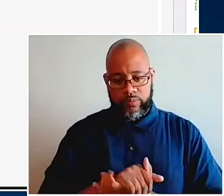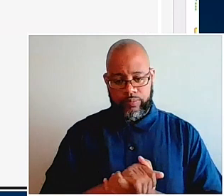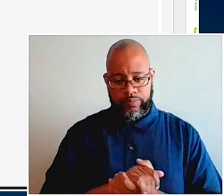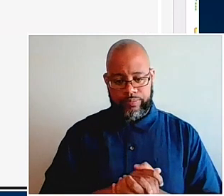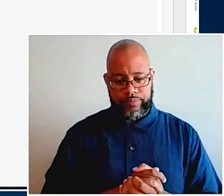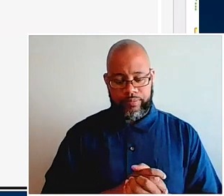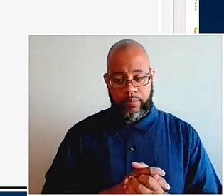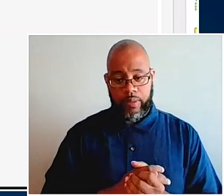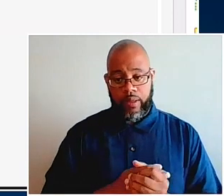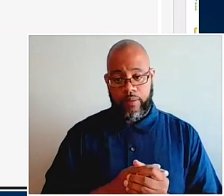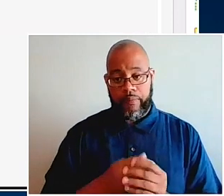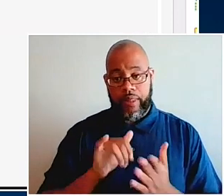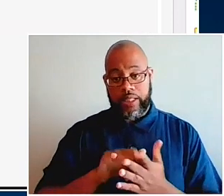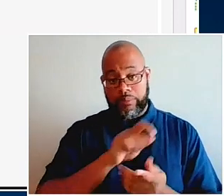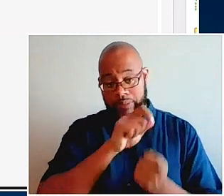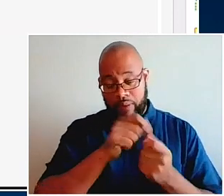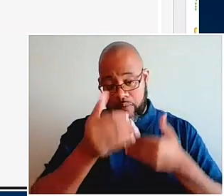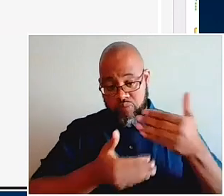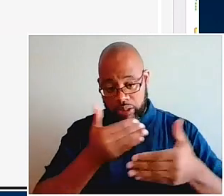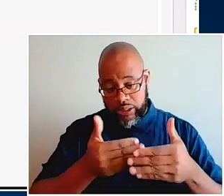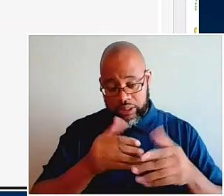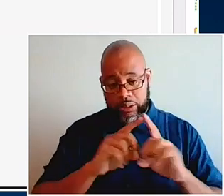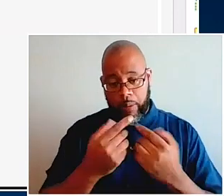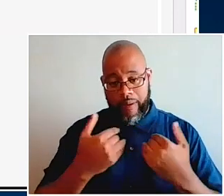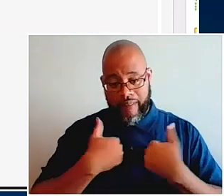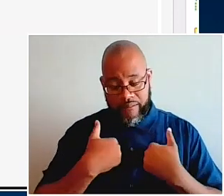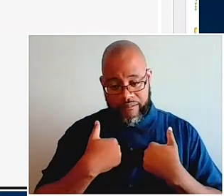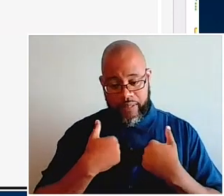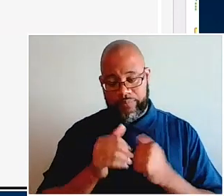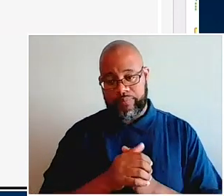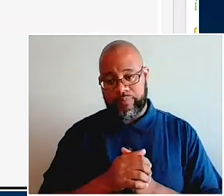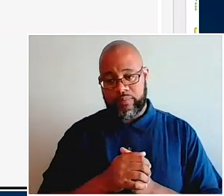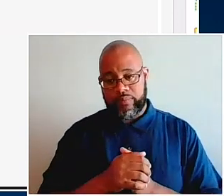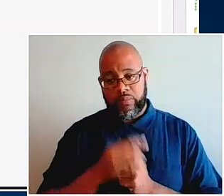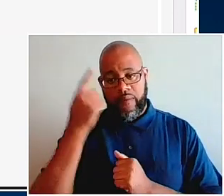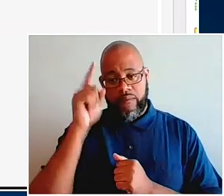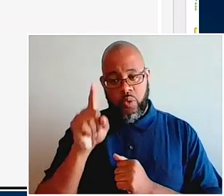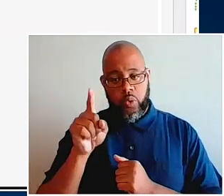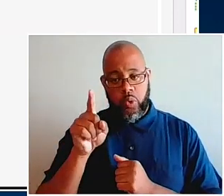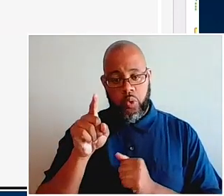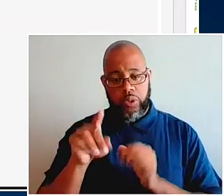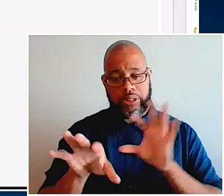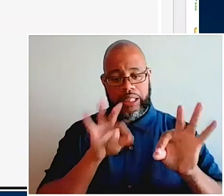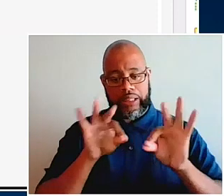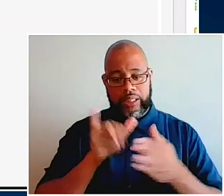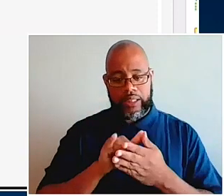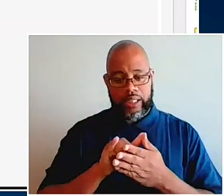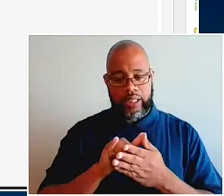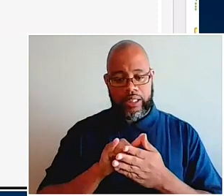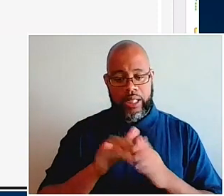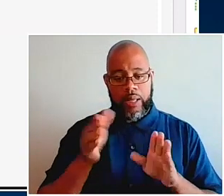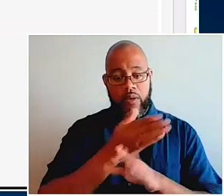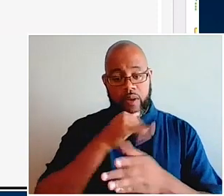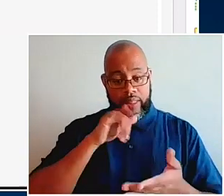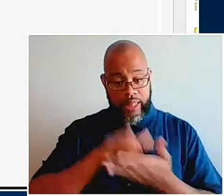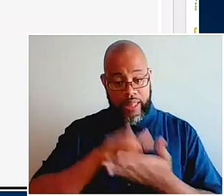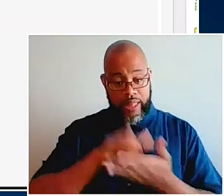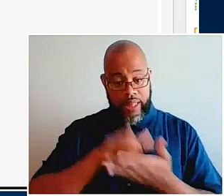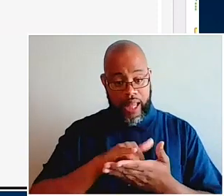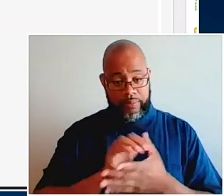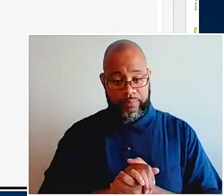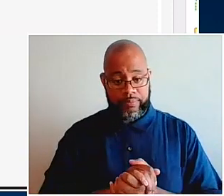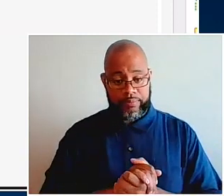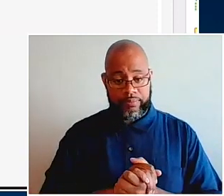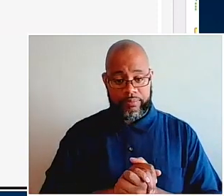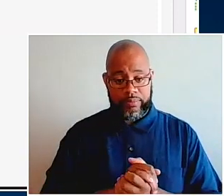as related to the specific process the department has for collecting these debts. Before we do that, let's just go